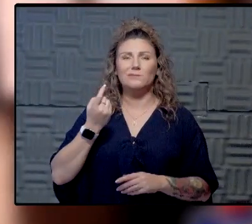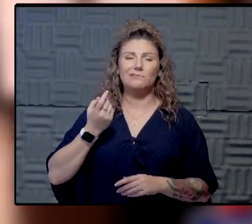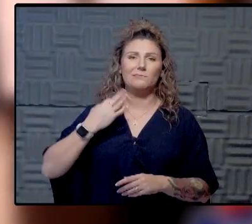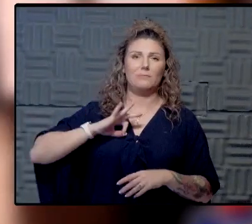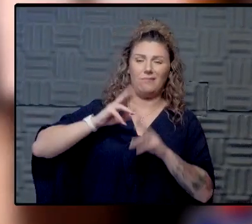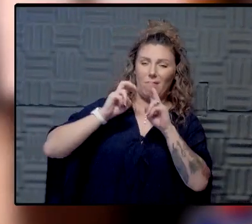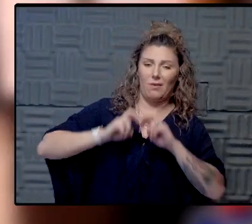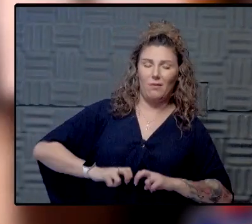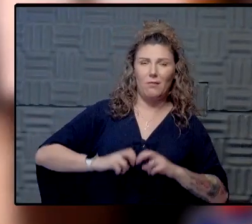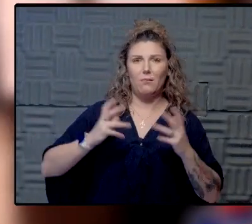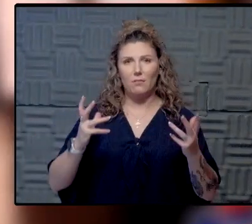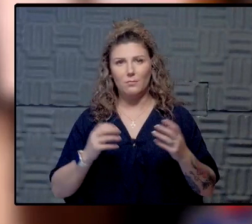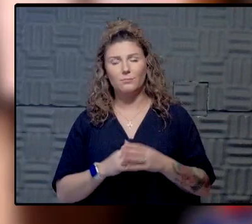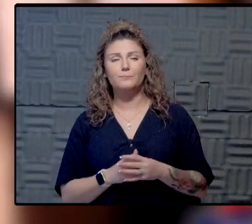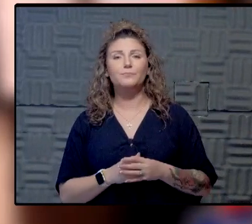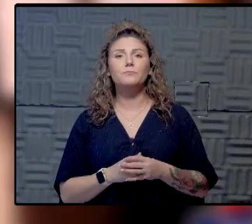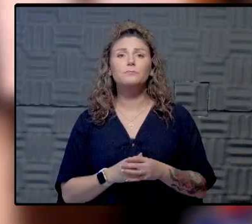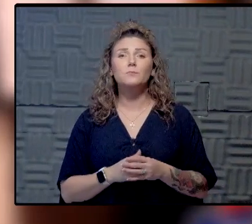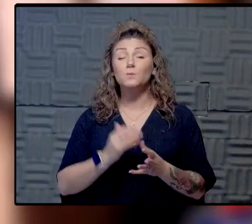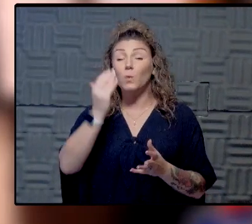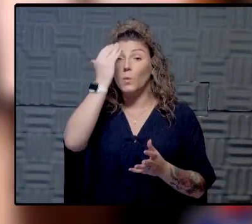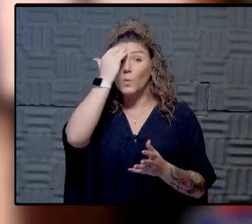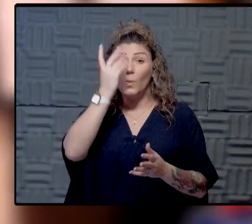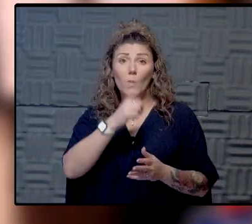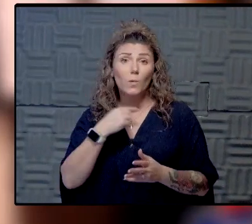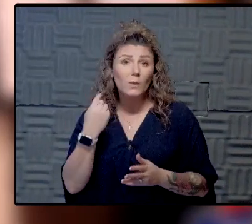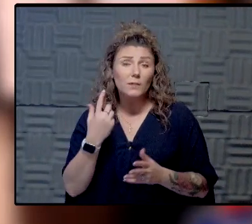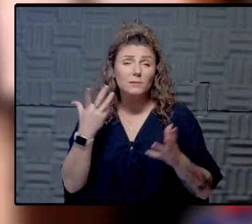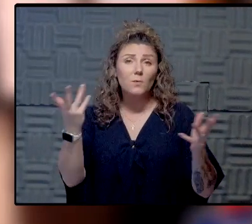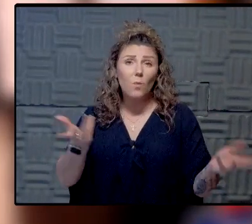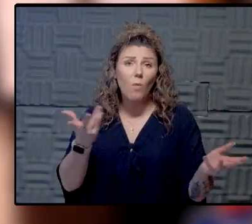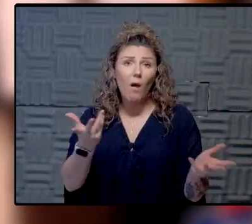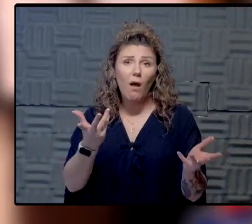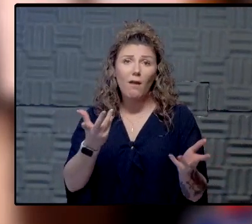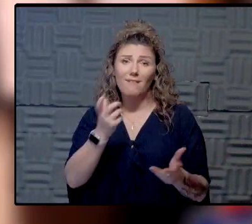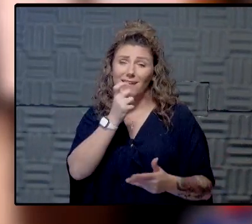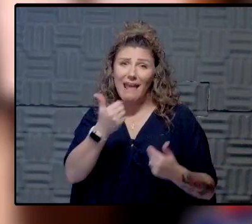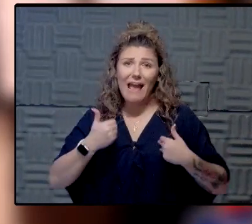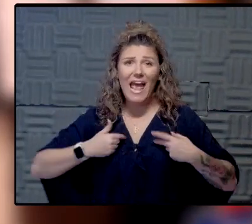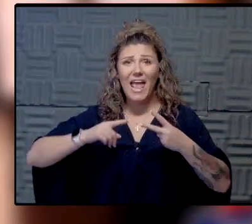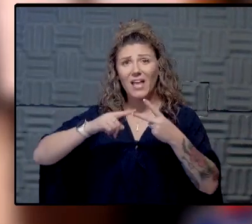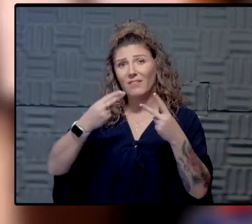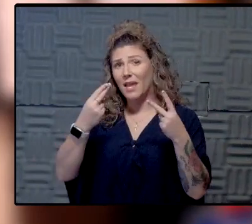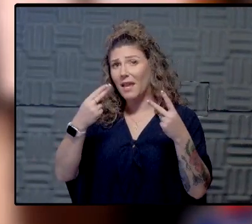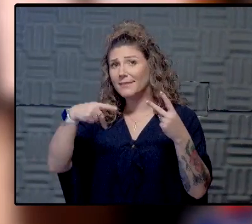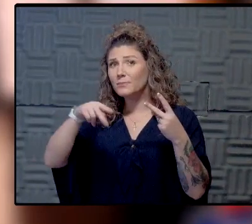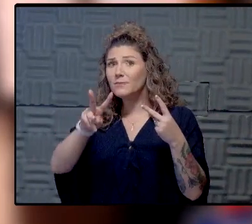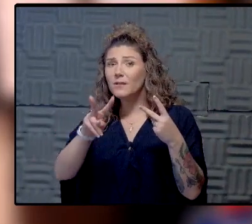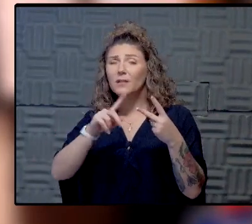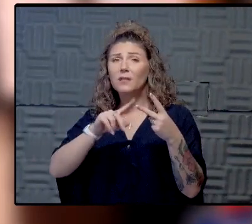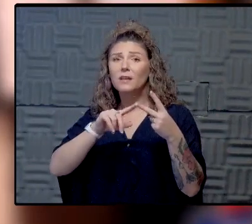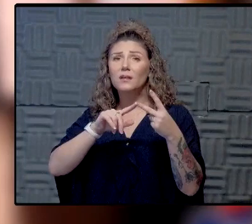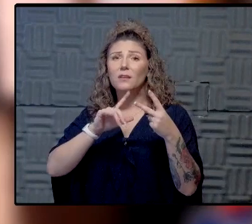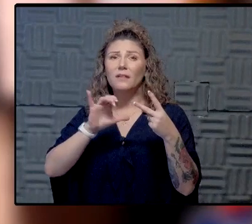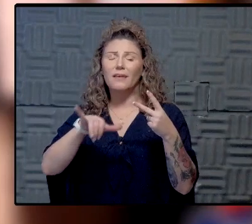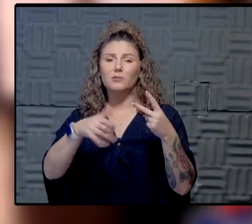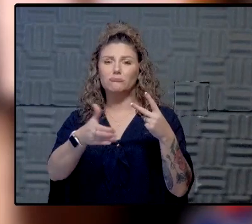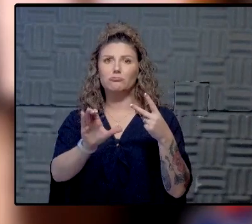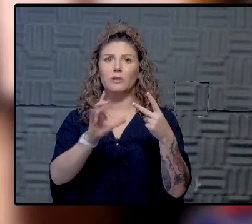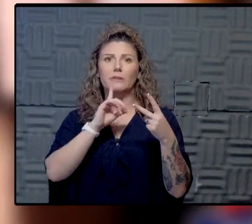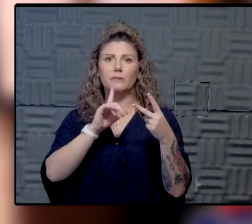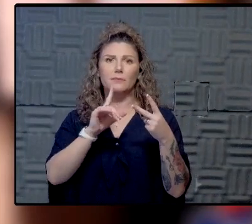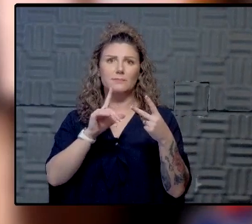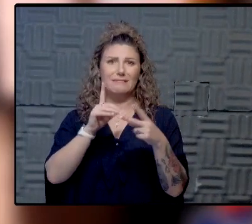analysis. Again, the known risk of not getting an HPV vaccine, of missing that chance to have that adolescent get